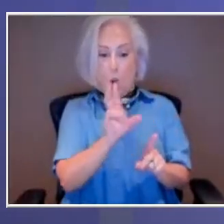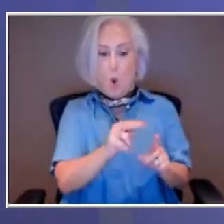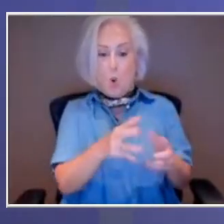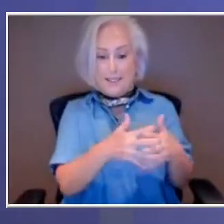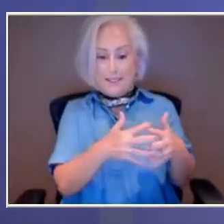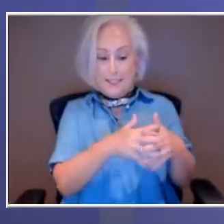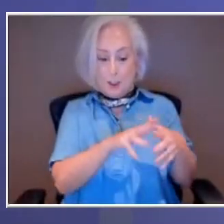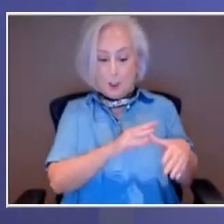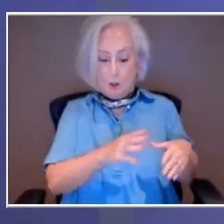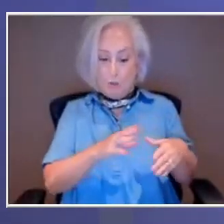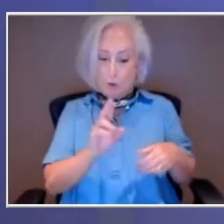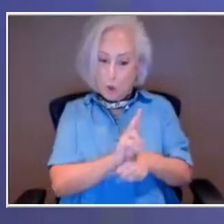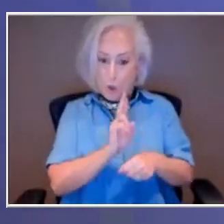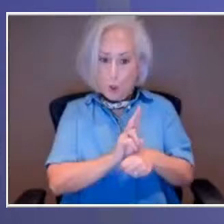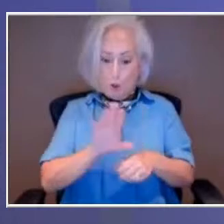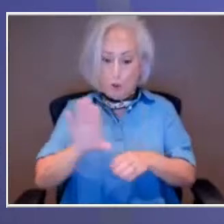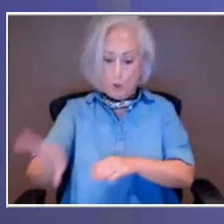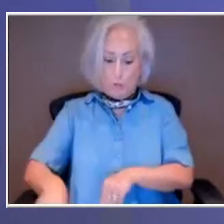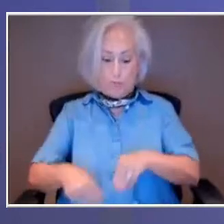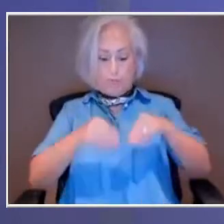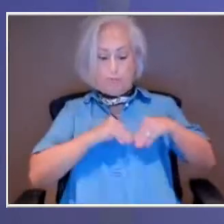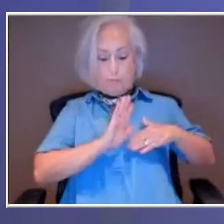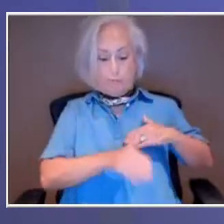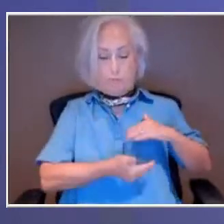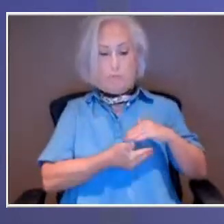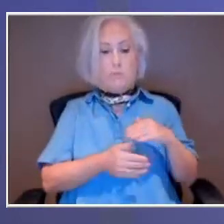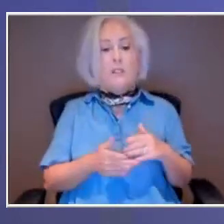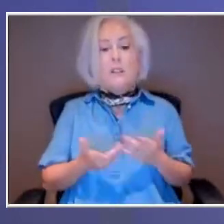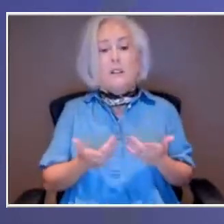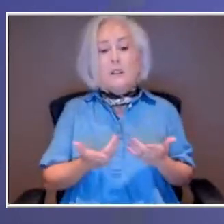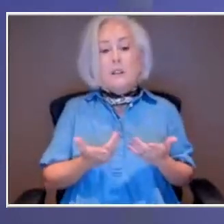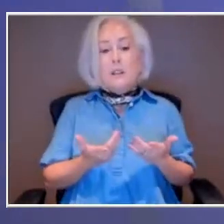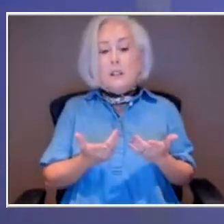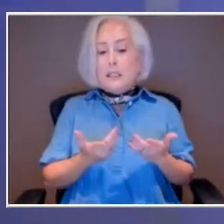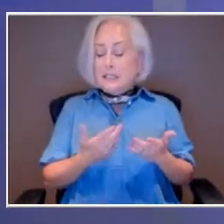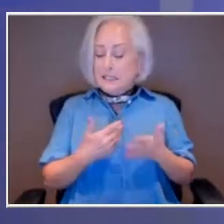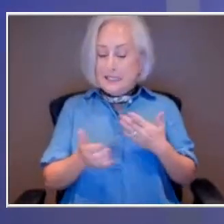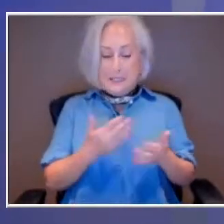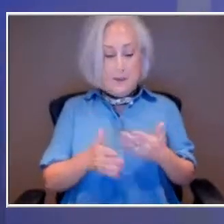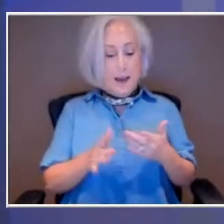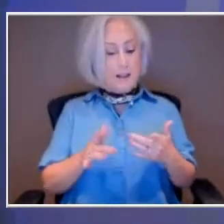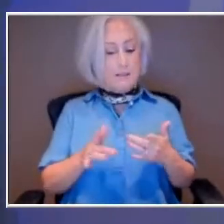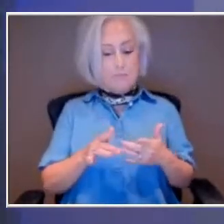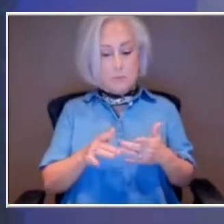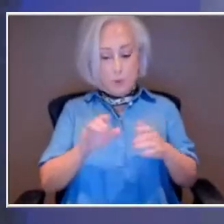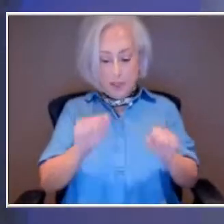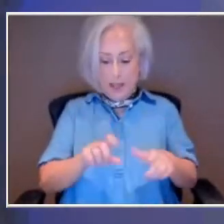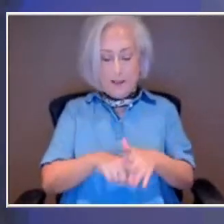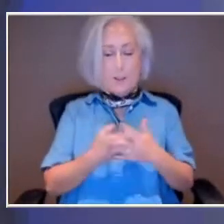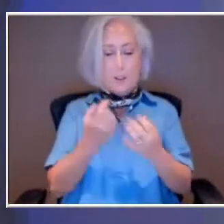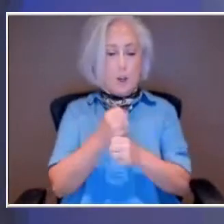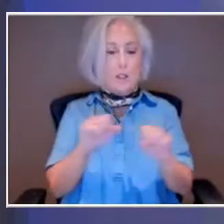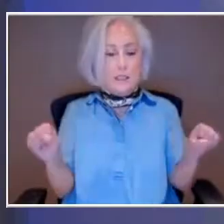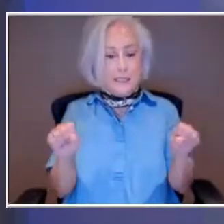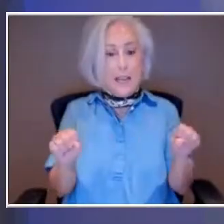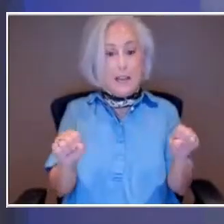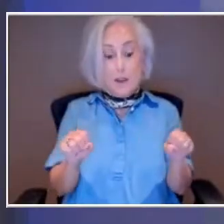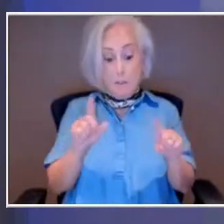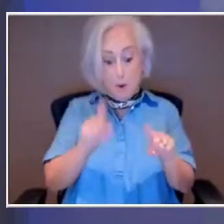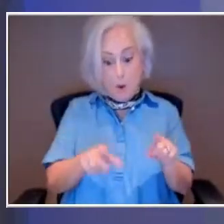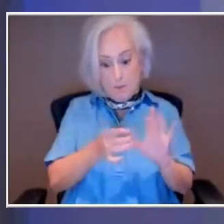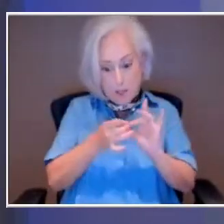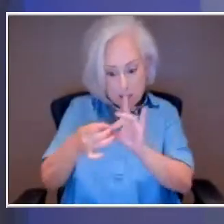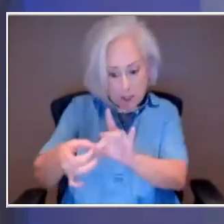not necessarily a deal stopper, but we can still start safely. And as always, the key is the coordination with oncology and surgery, just to find